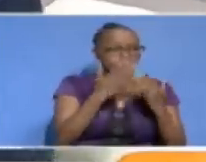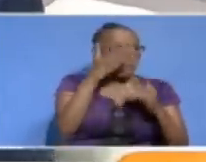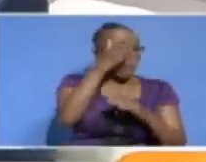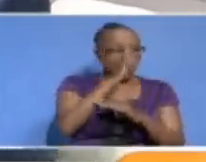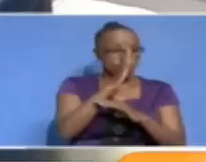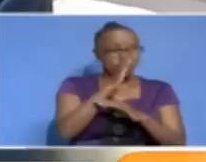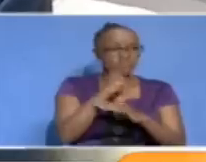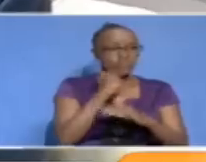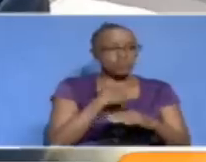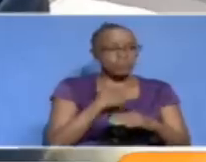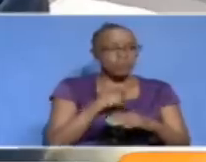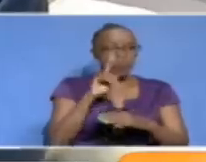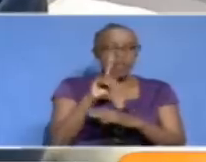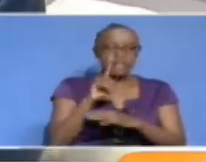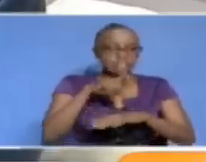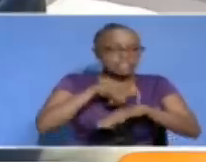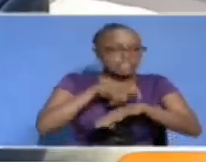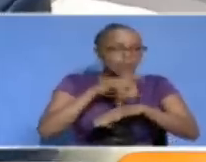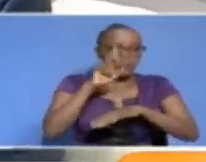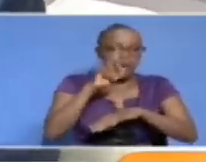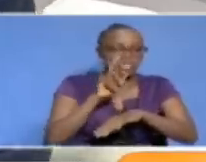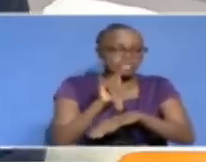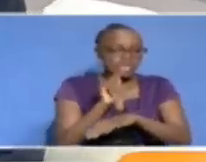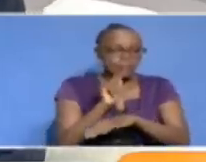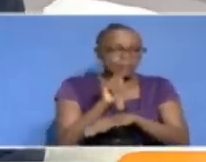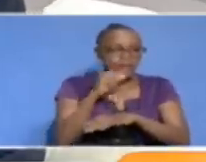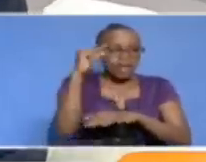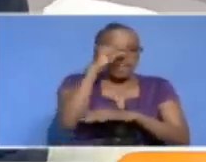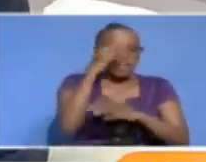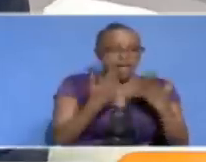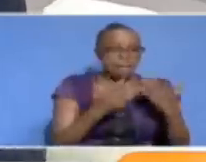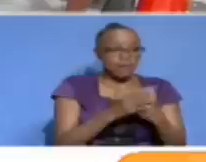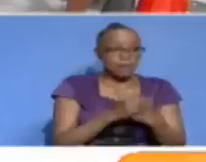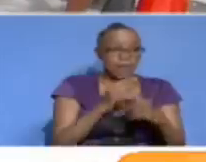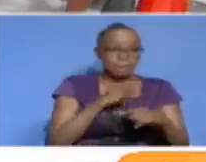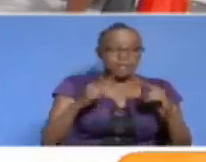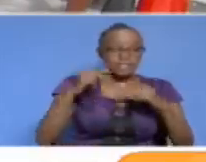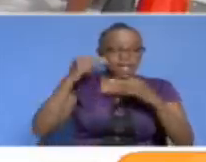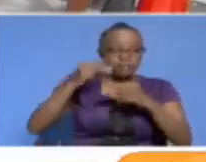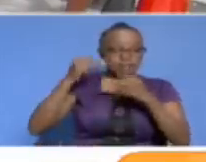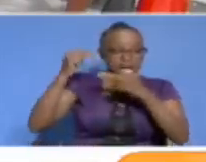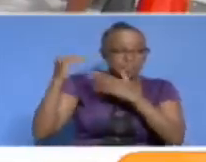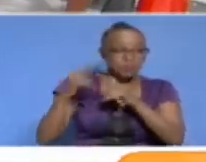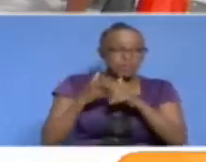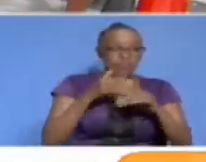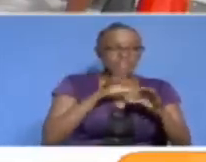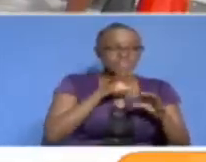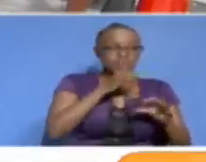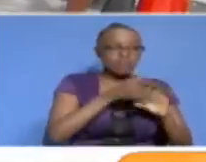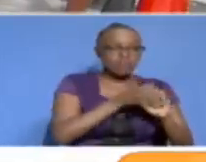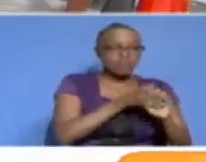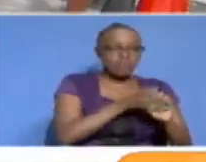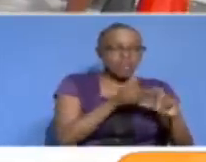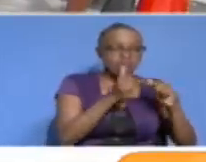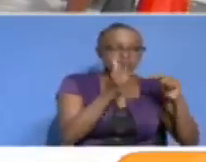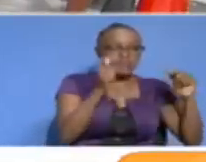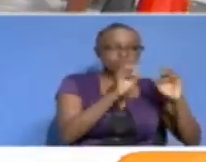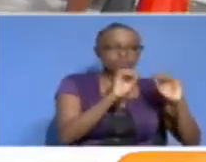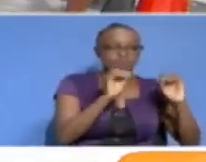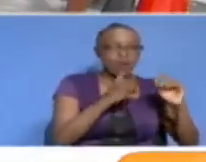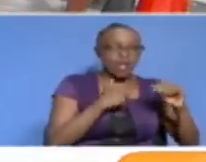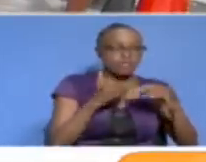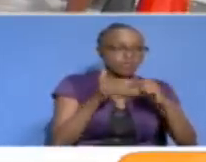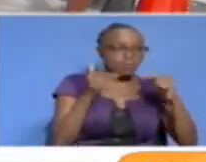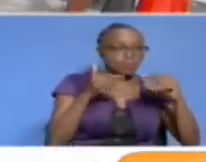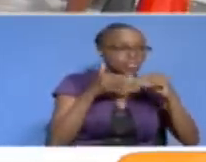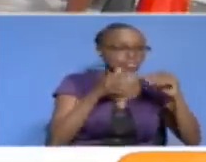has told me to be one term. Yeah? But you have higher maybe ambitions. In the spirit of handshake, we'll never have an opposition